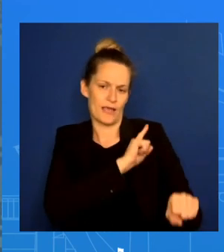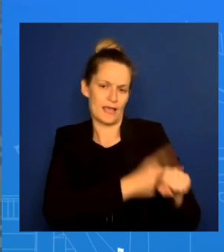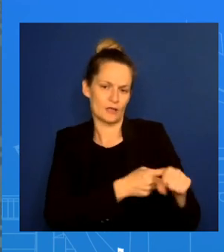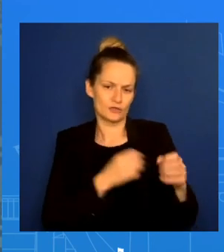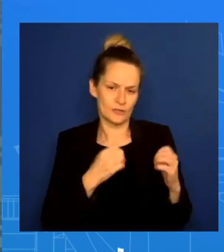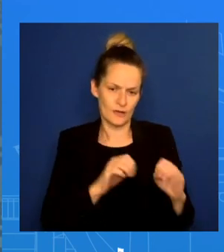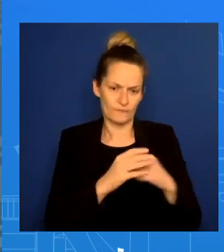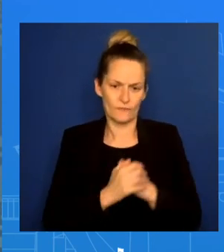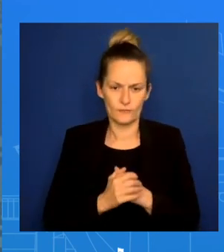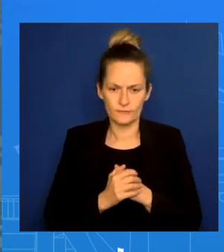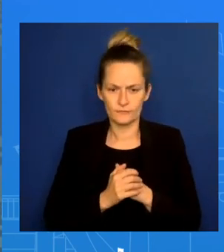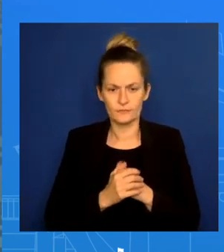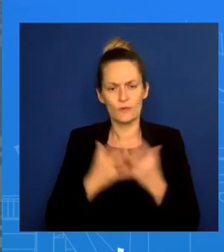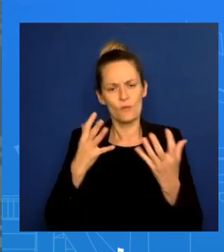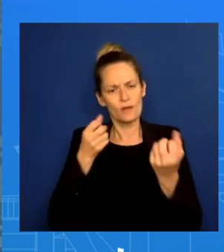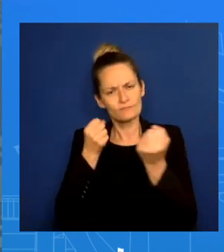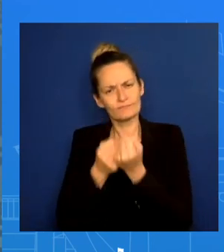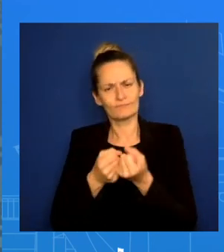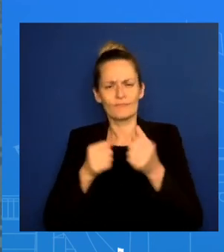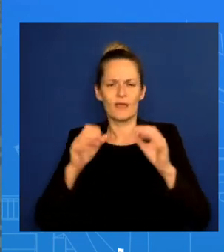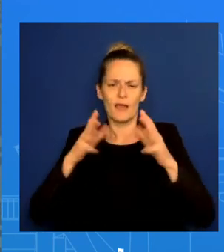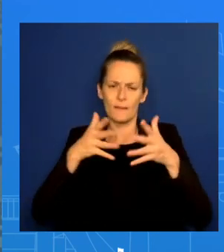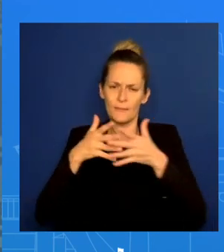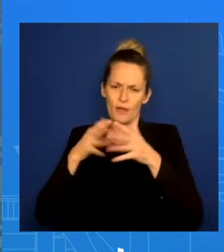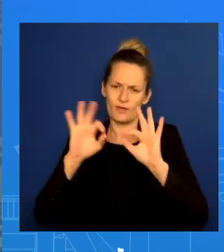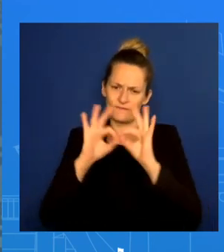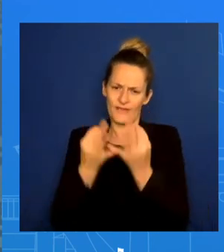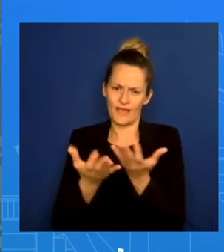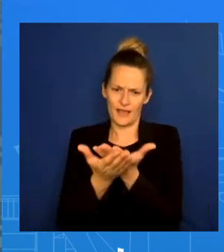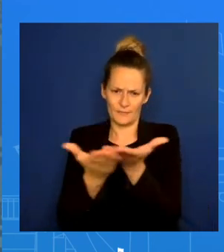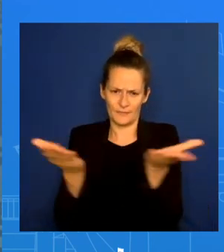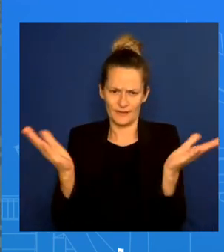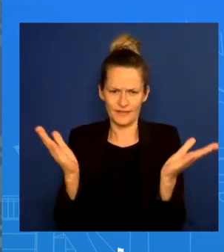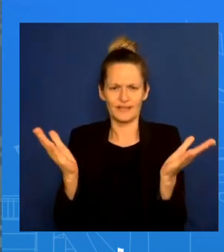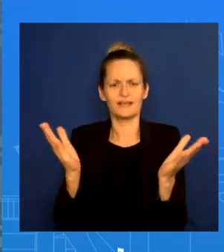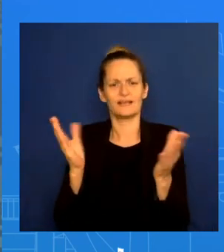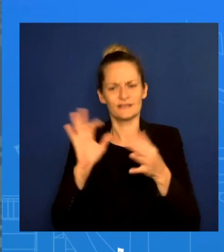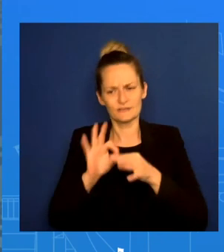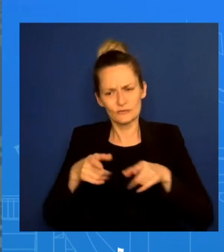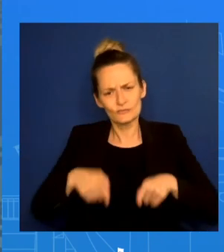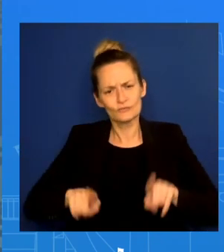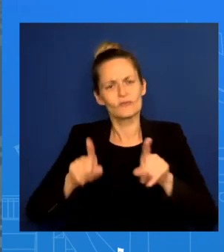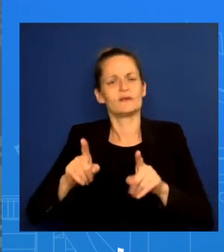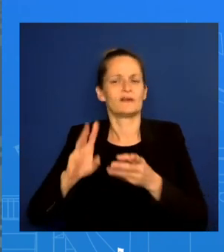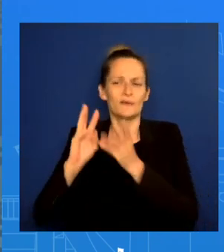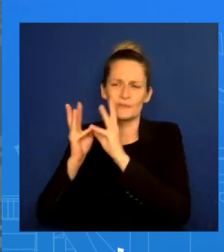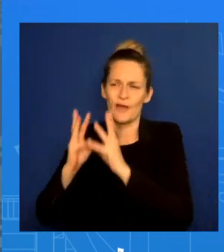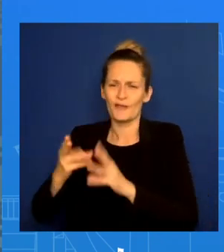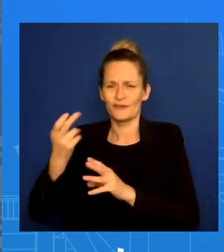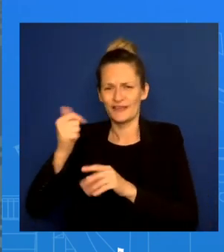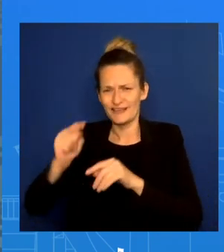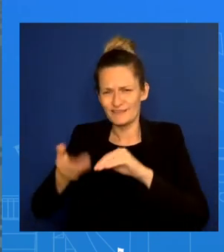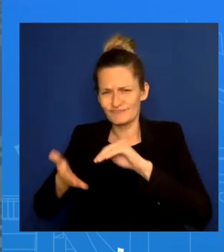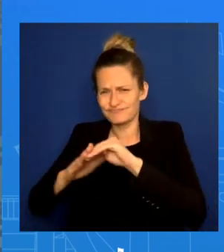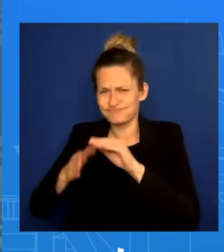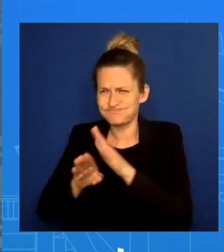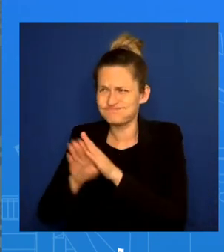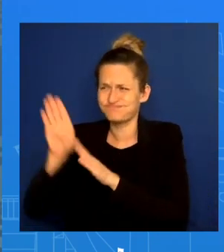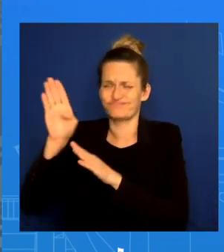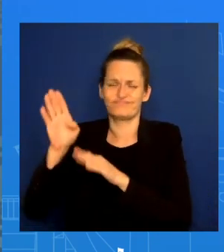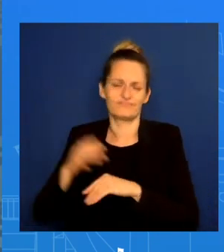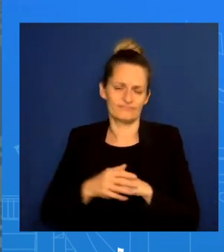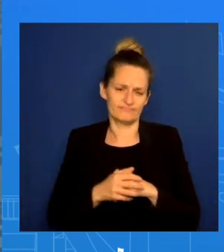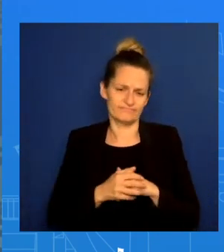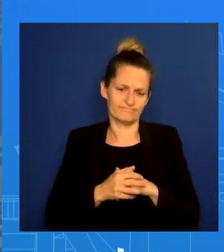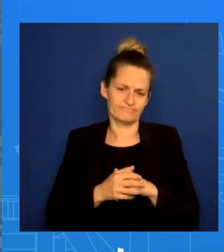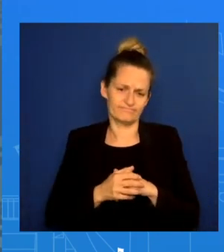action. One last thing, and then we can get started today. The Treasury Department announced new steps that will make it even easier for state